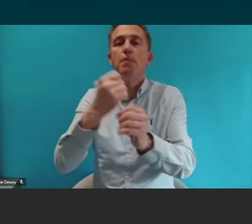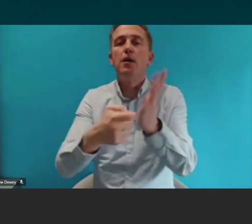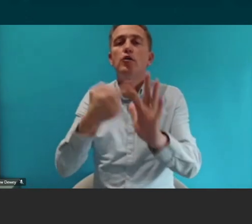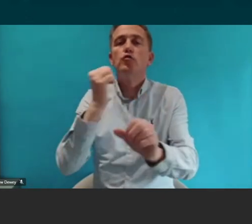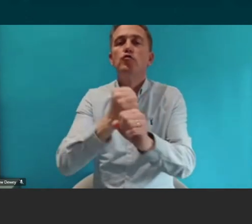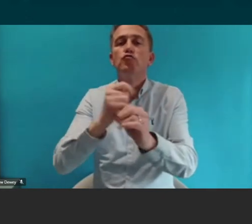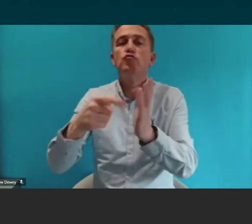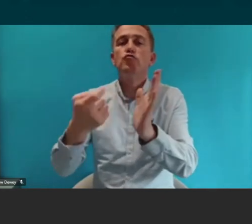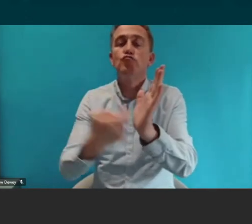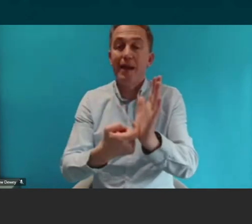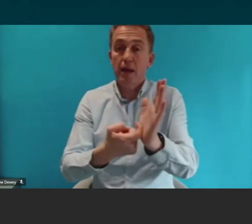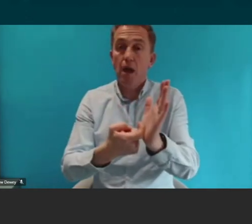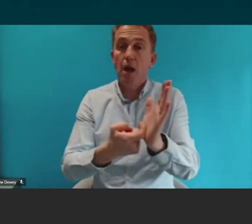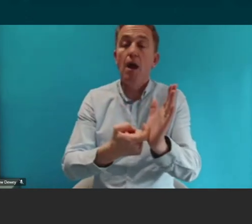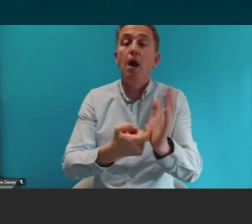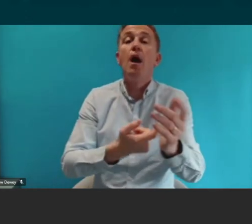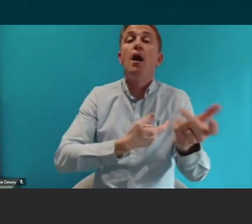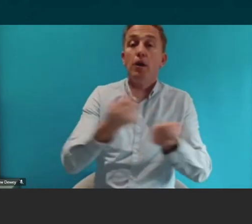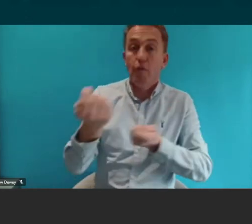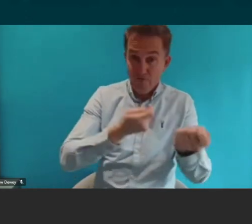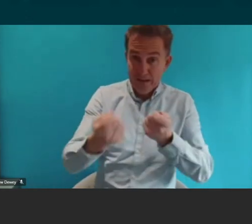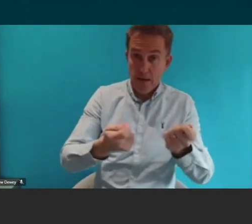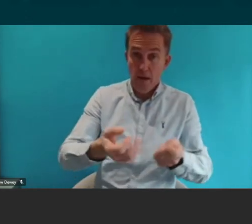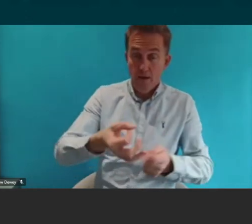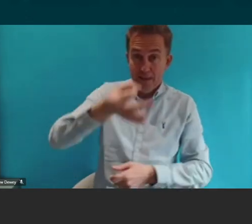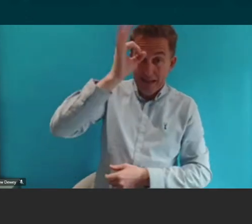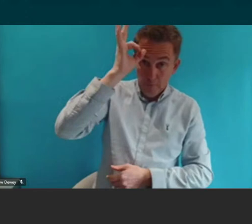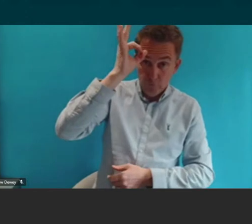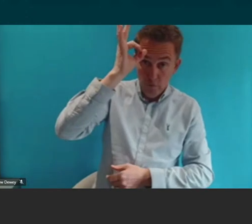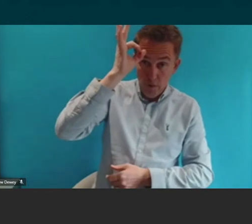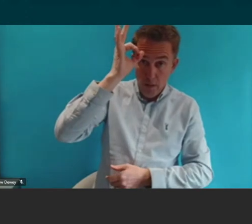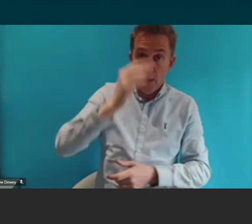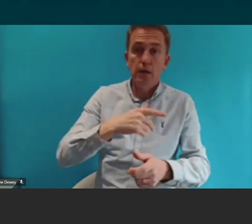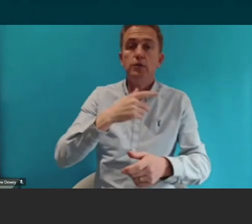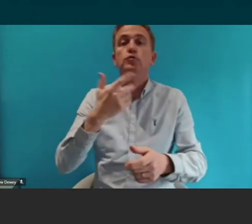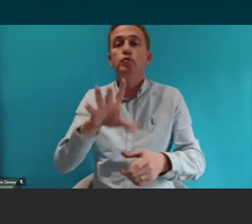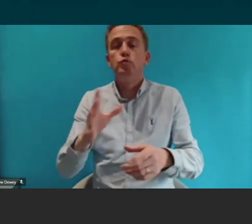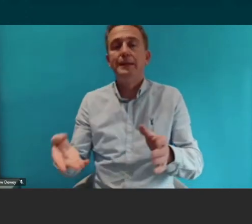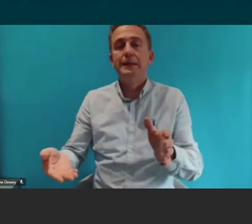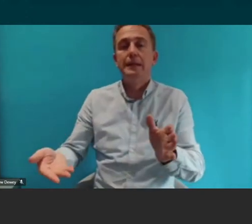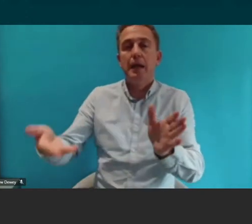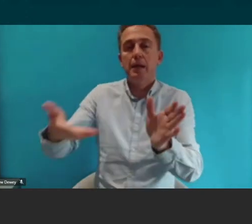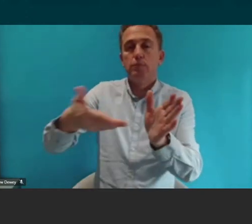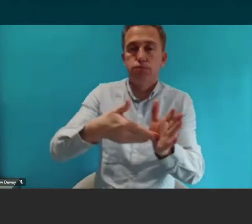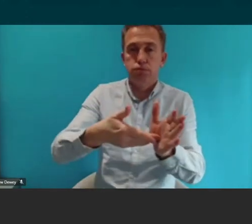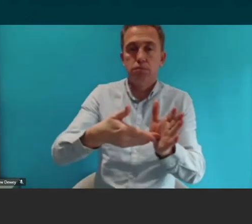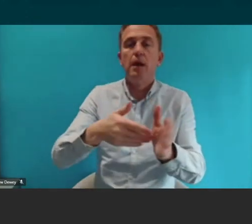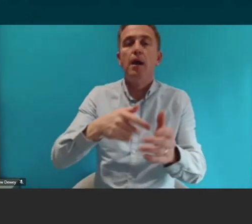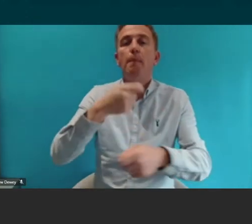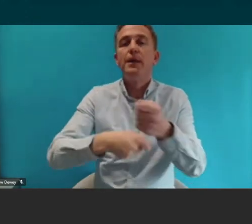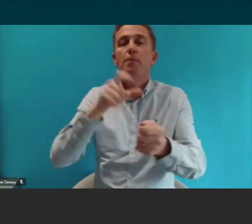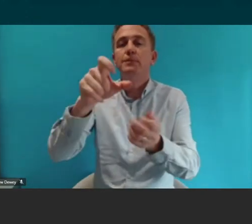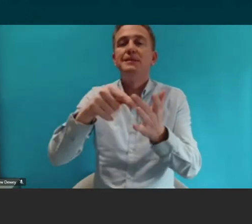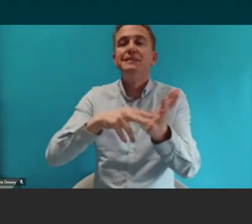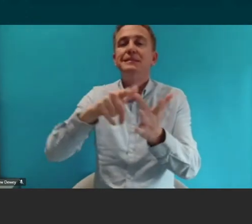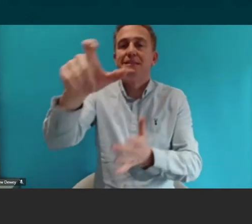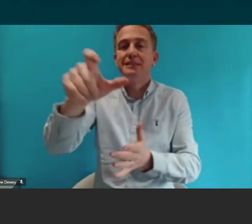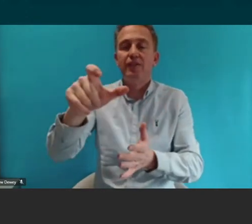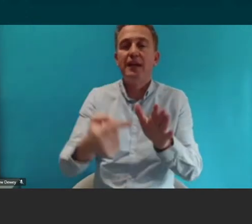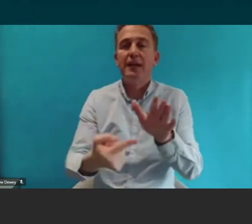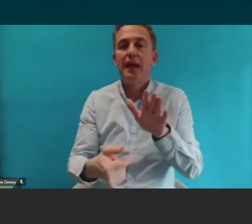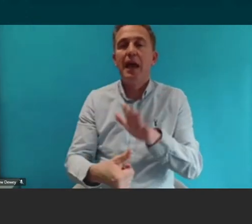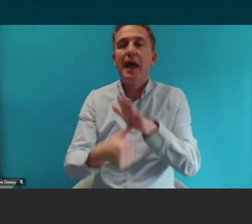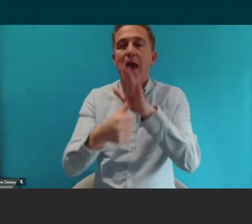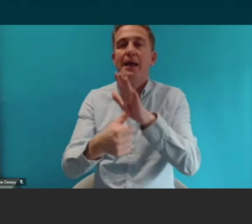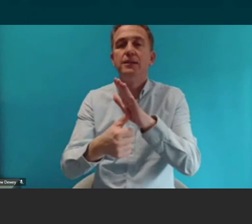of convener of the council and agree to the designation to be attached to this to be civic head to